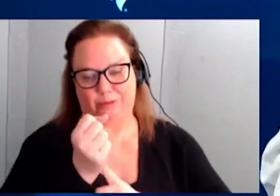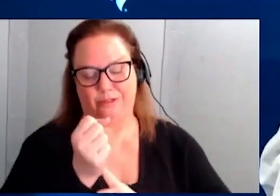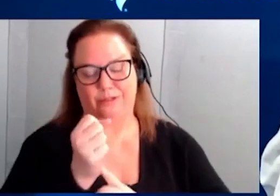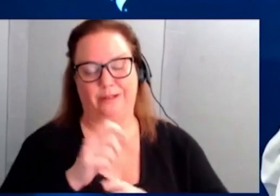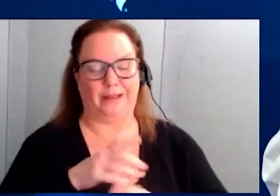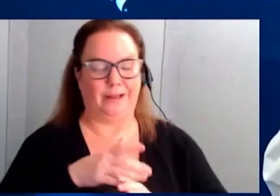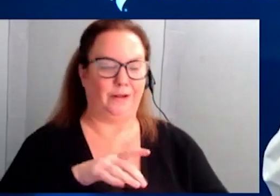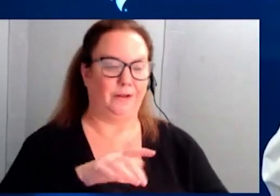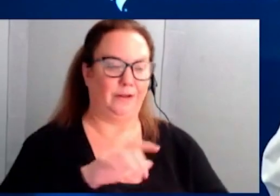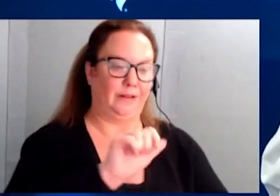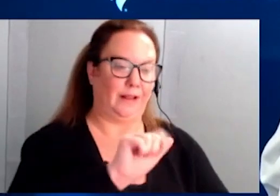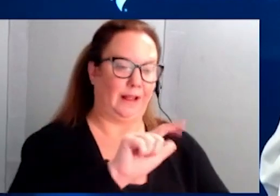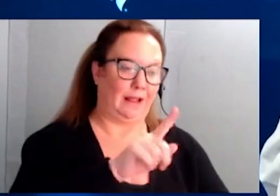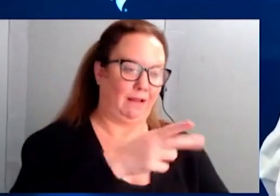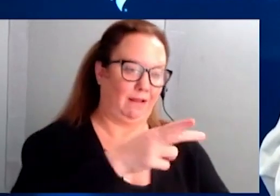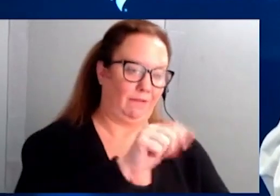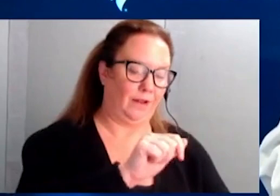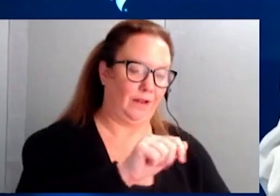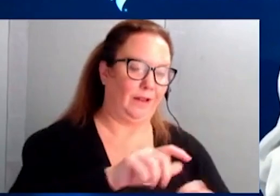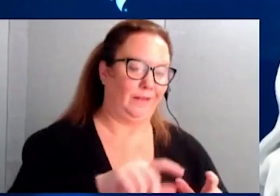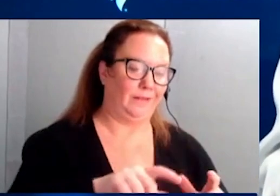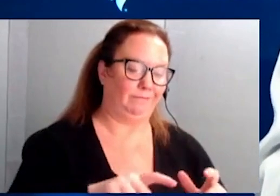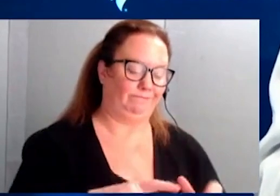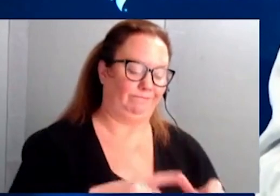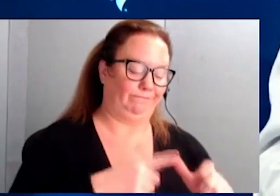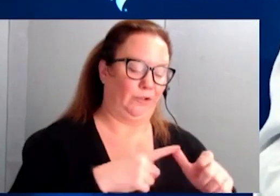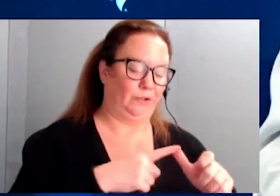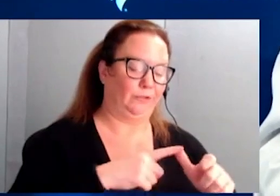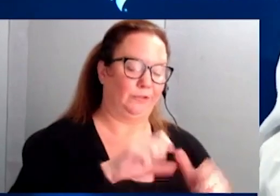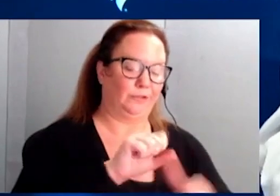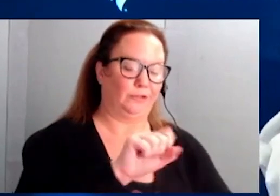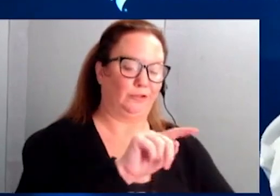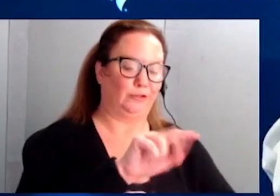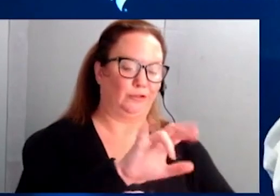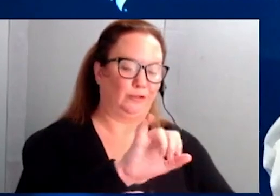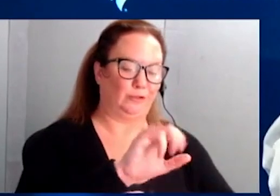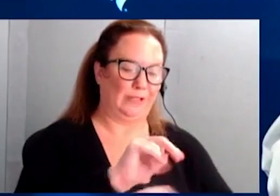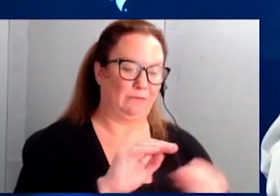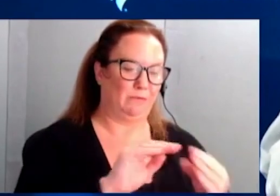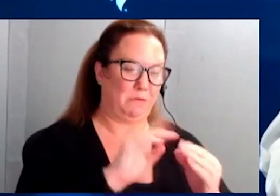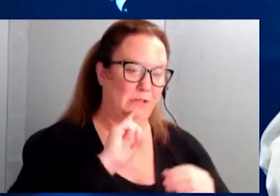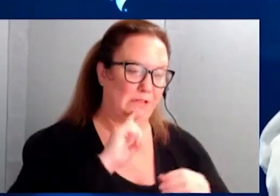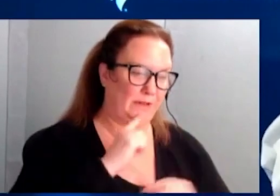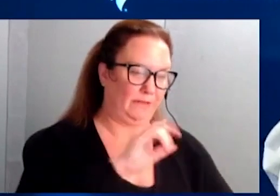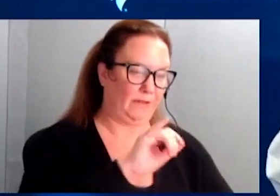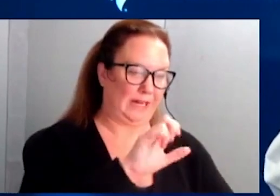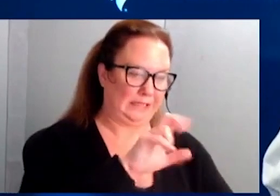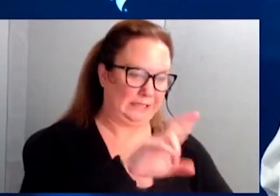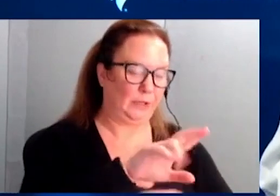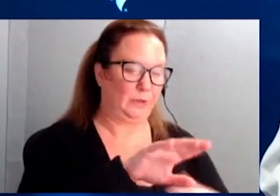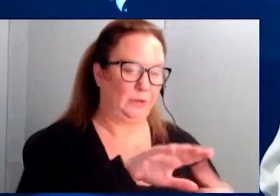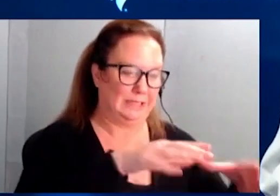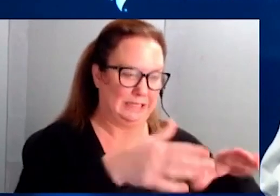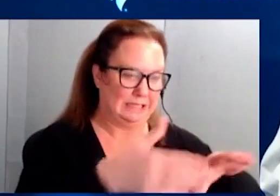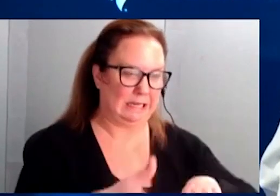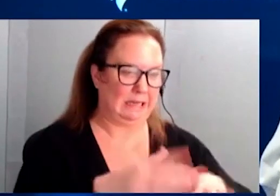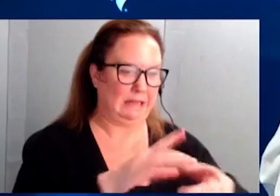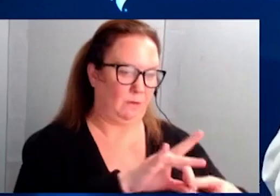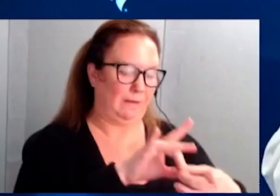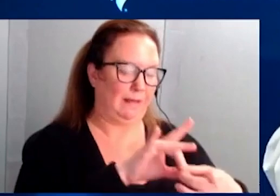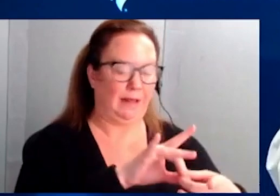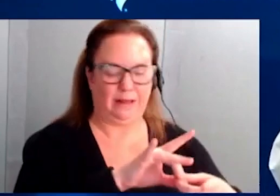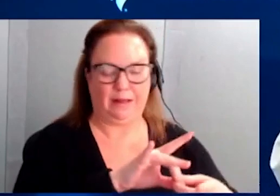and the original strains were more predominant, and those were actually more severe for ICU outcomes and death, then